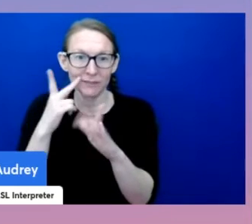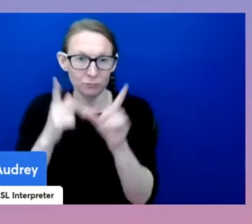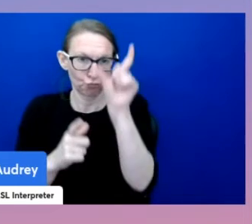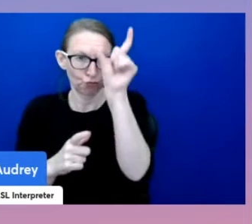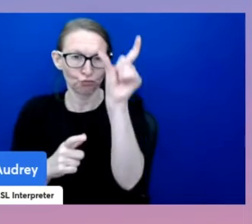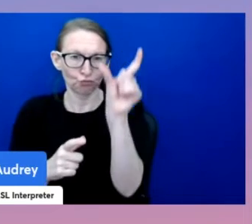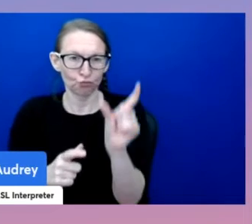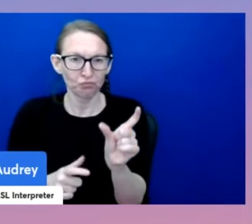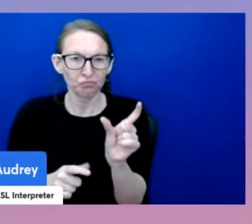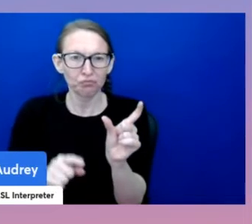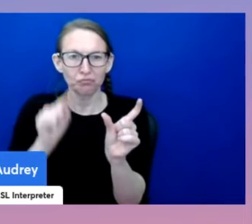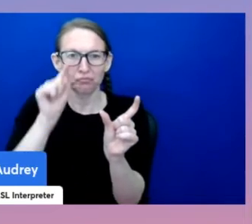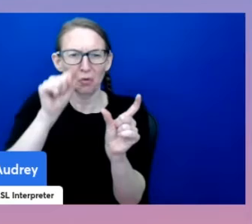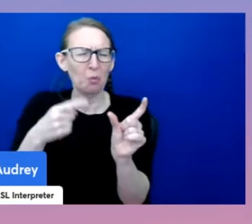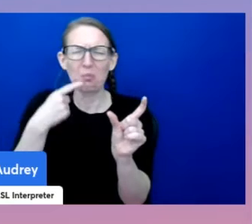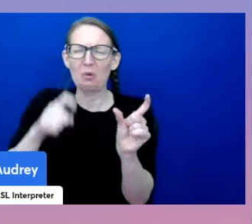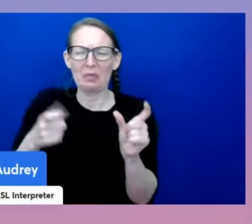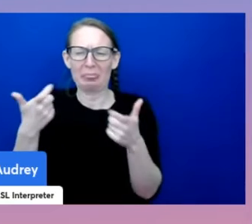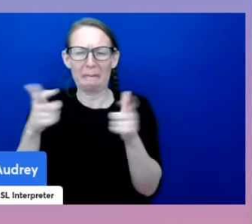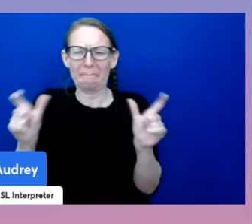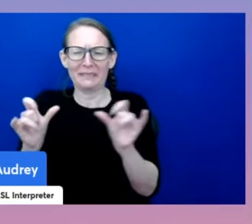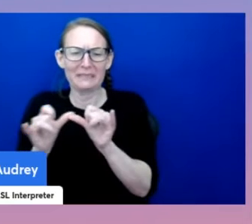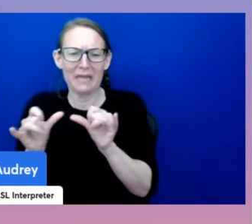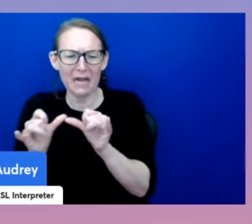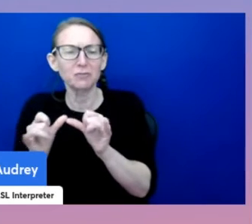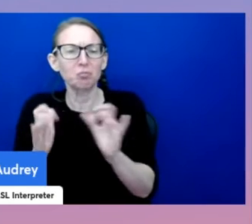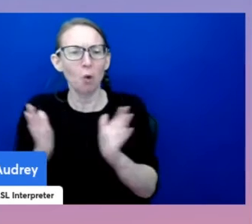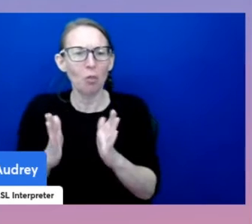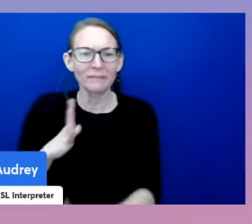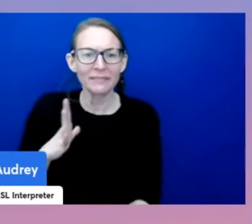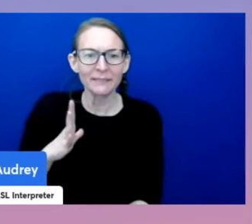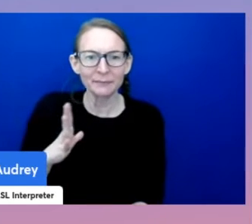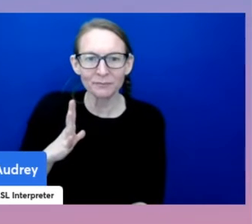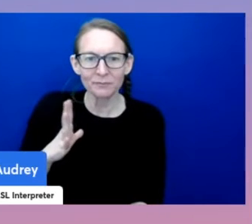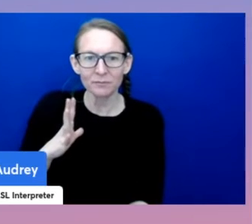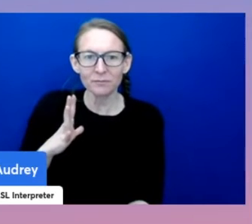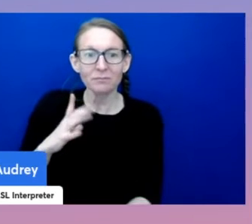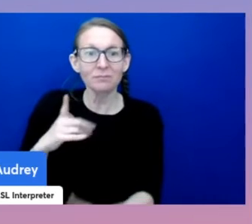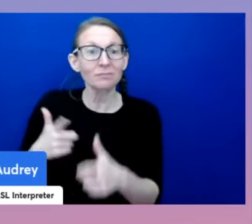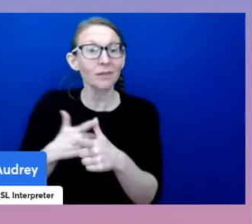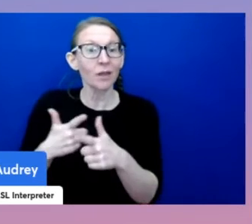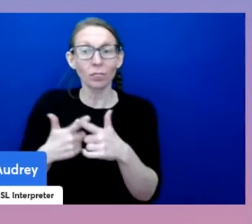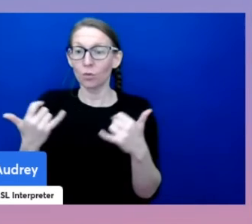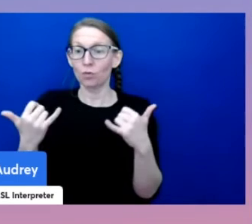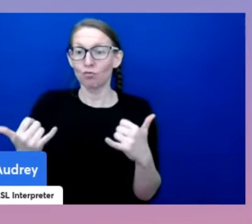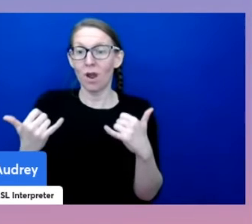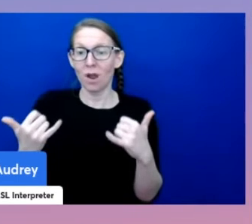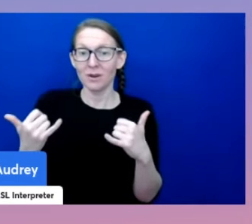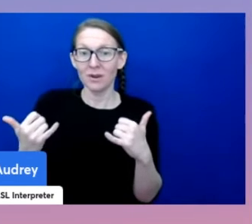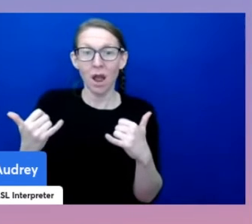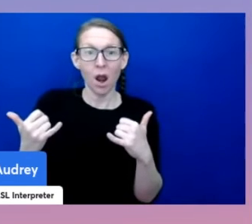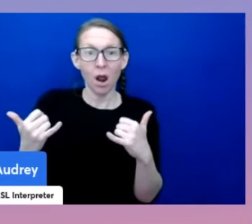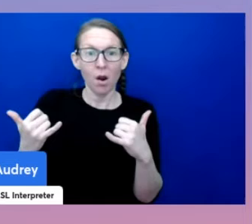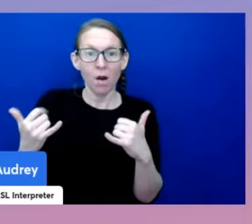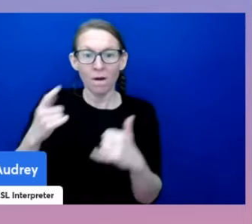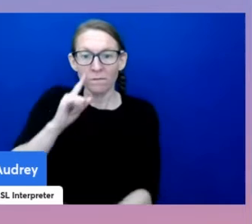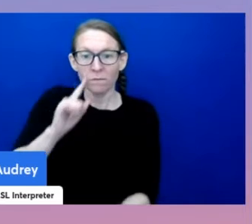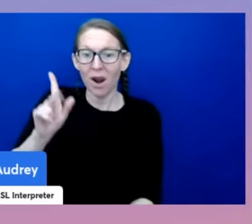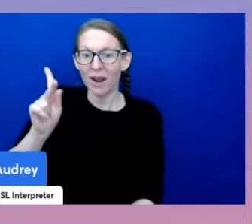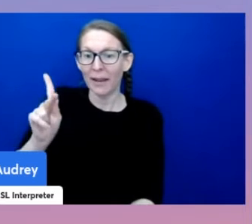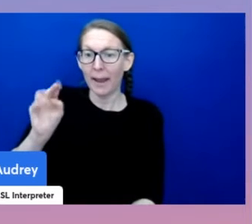we don't need the big size, right? Okay, and right now for